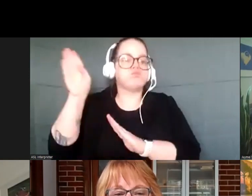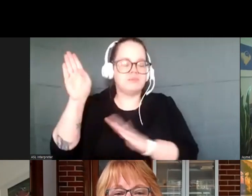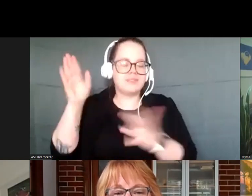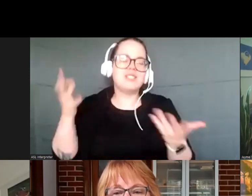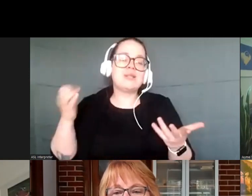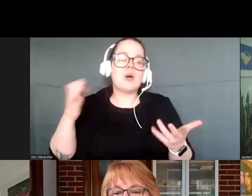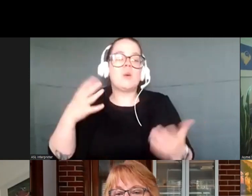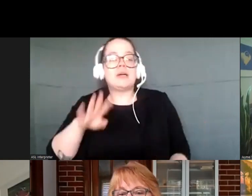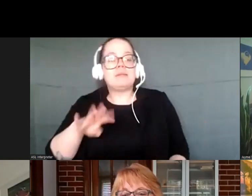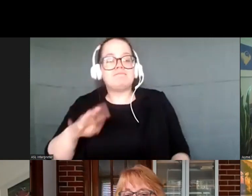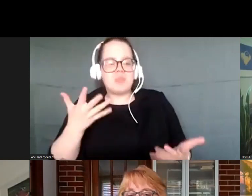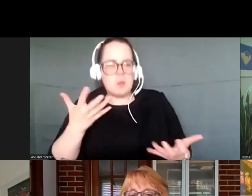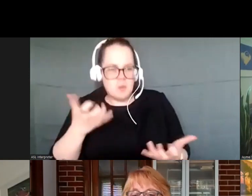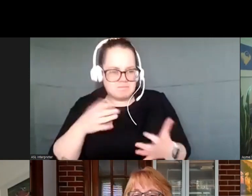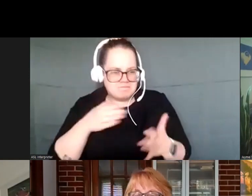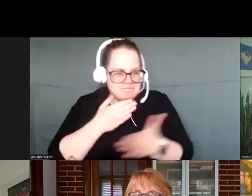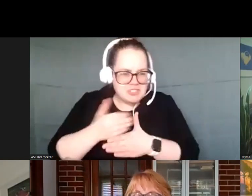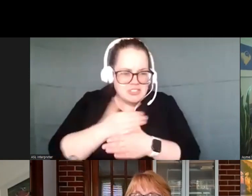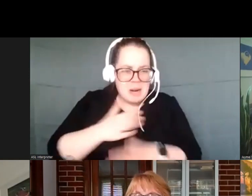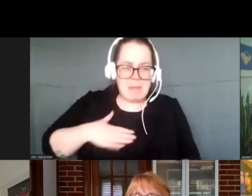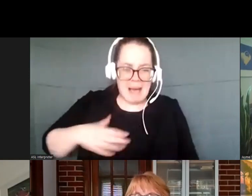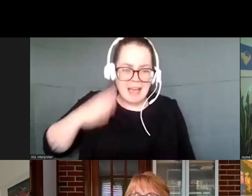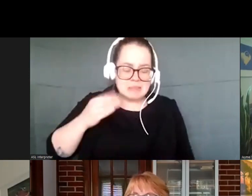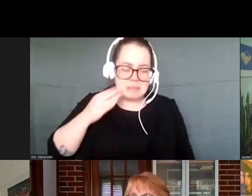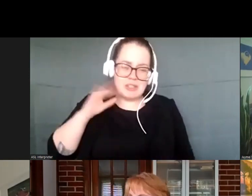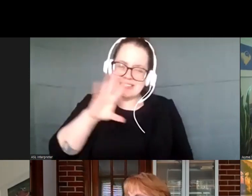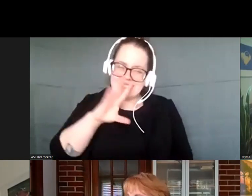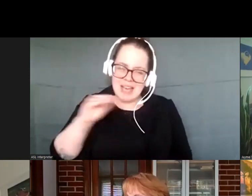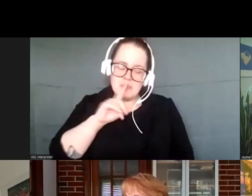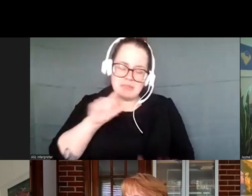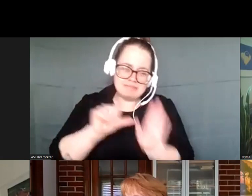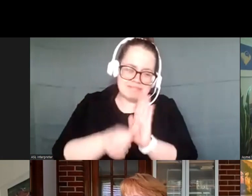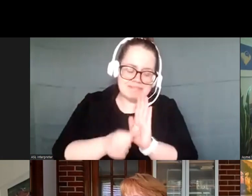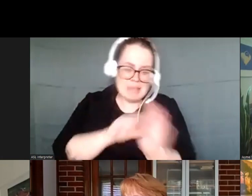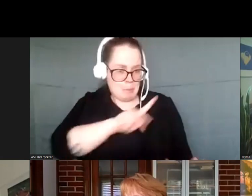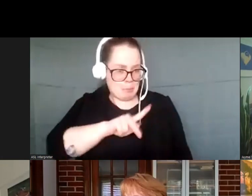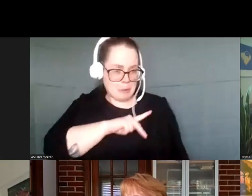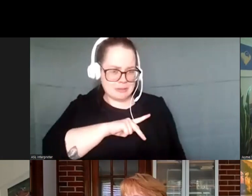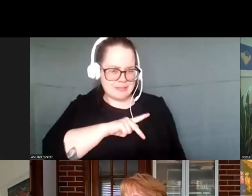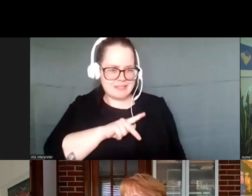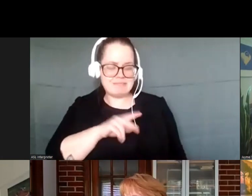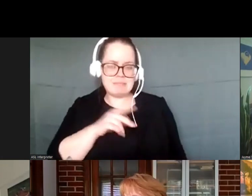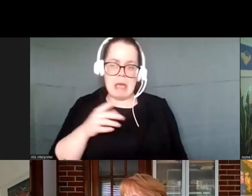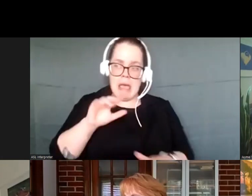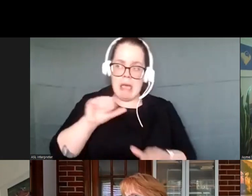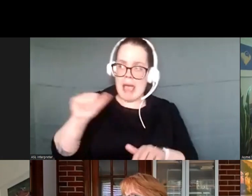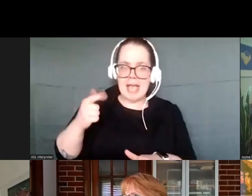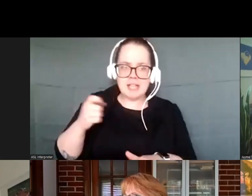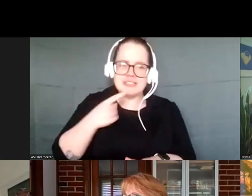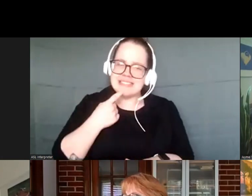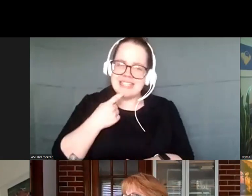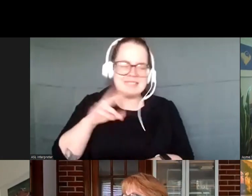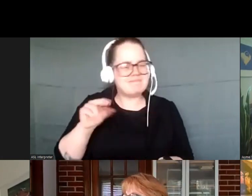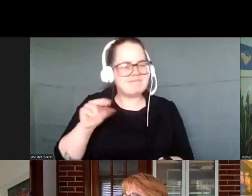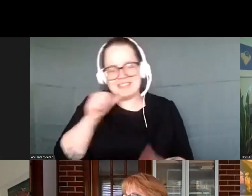out there, that none of it is personal. You know, when the agents say no, not right now, or when Gail, like she said,